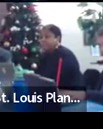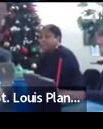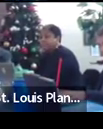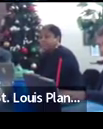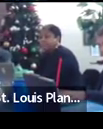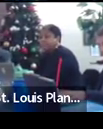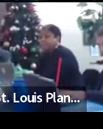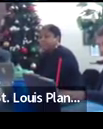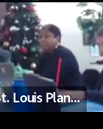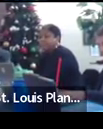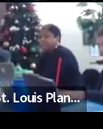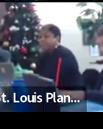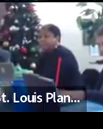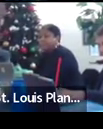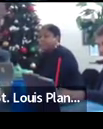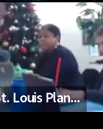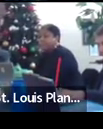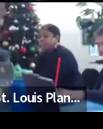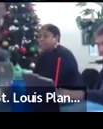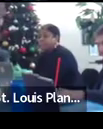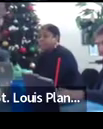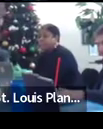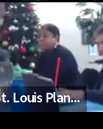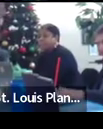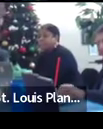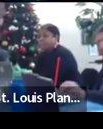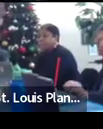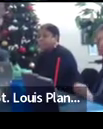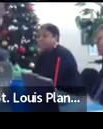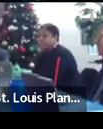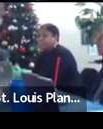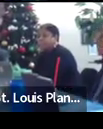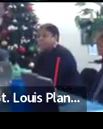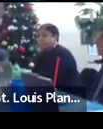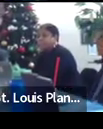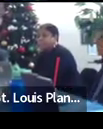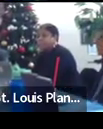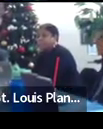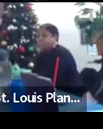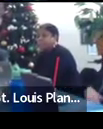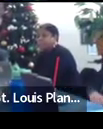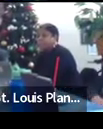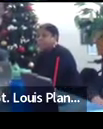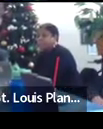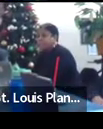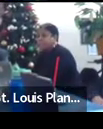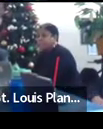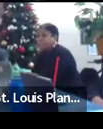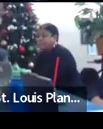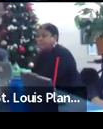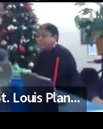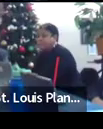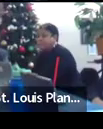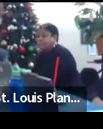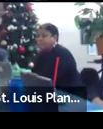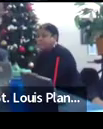North Louis. They always have. Right now, I reside in St. Louis County, but I do have a small business